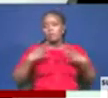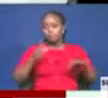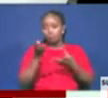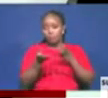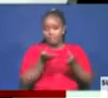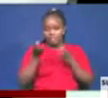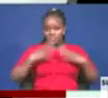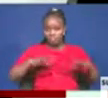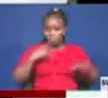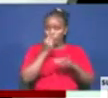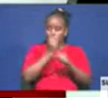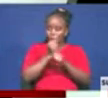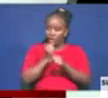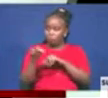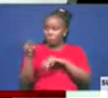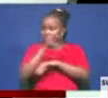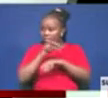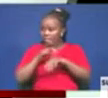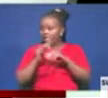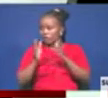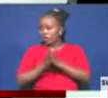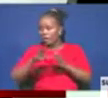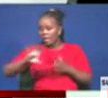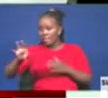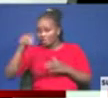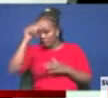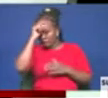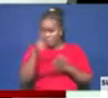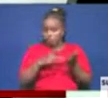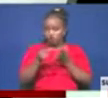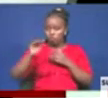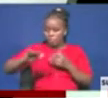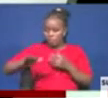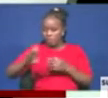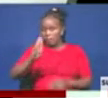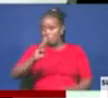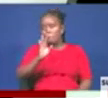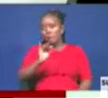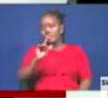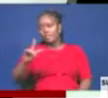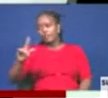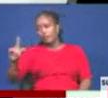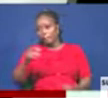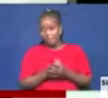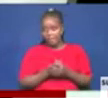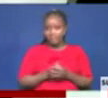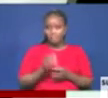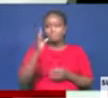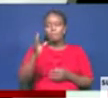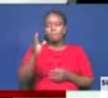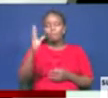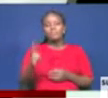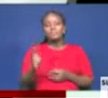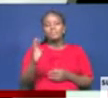county governments to address accumulation of pending bills. Kenya Private Sector Alliance CEO, that's